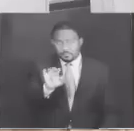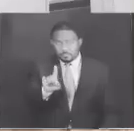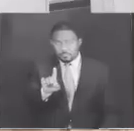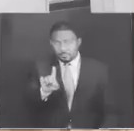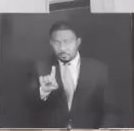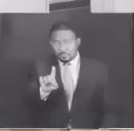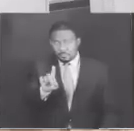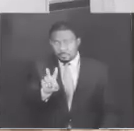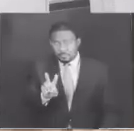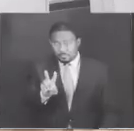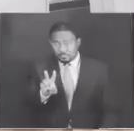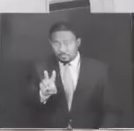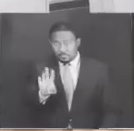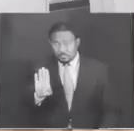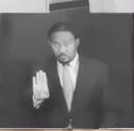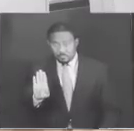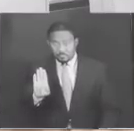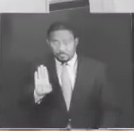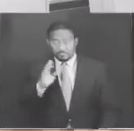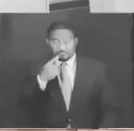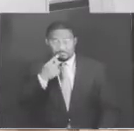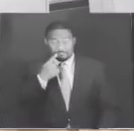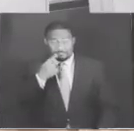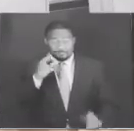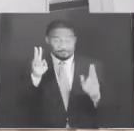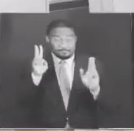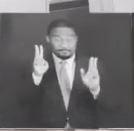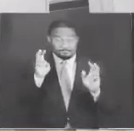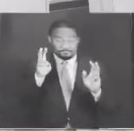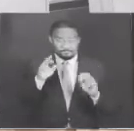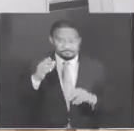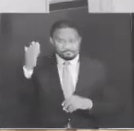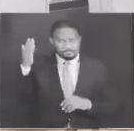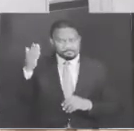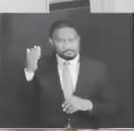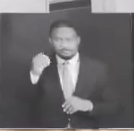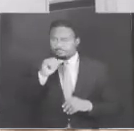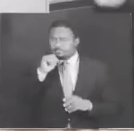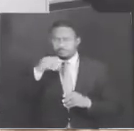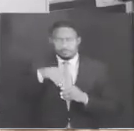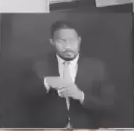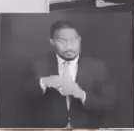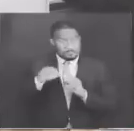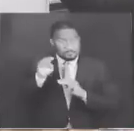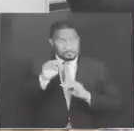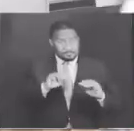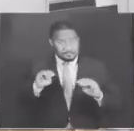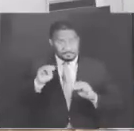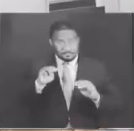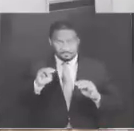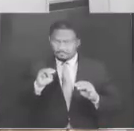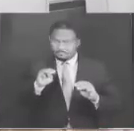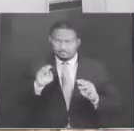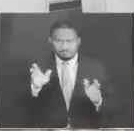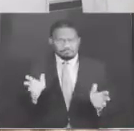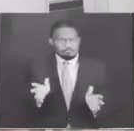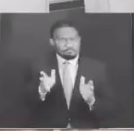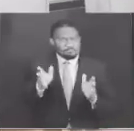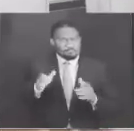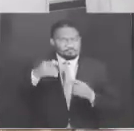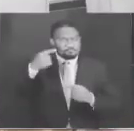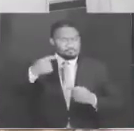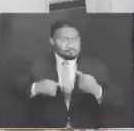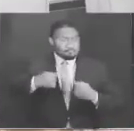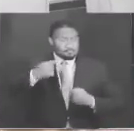91(2)(b) is saying that the statement should not contain matters that are likely to provoke debate,